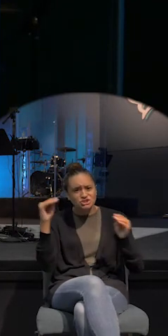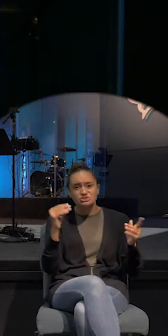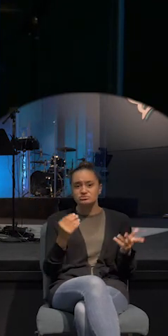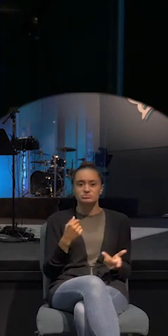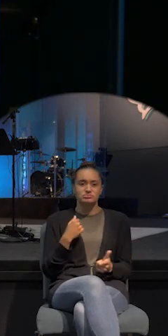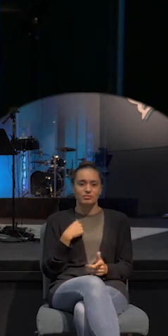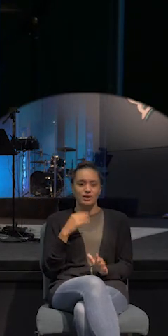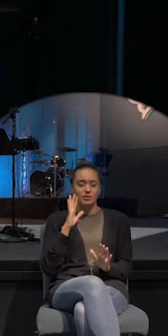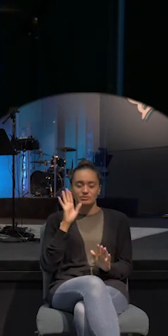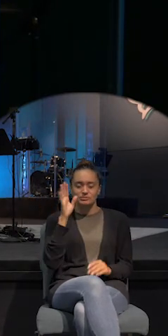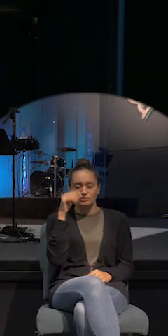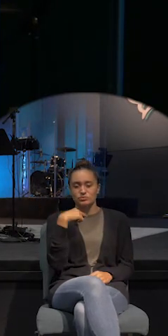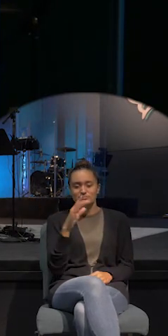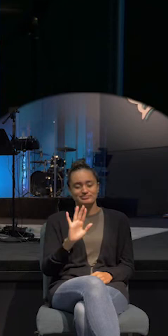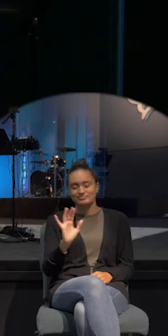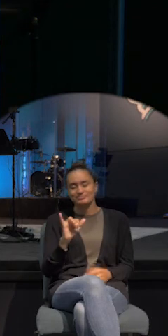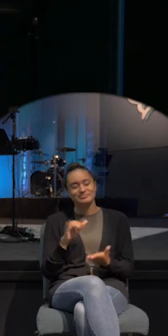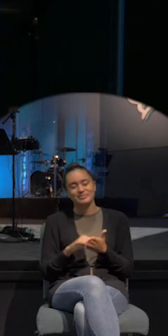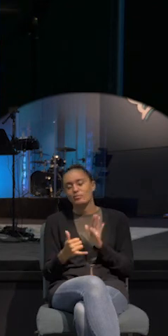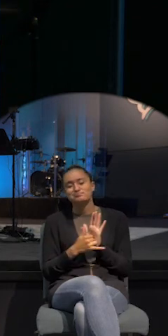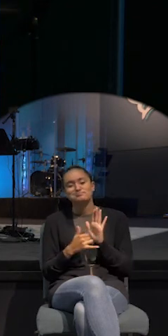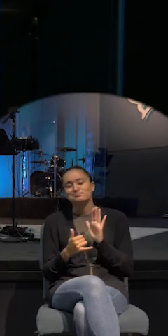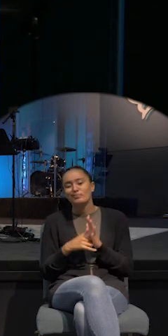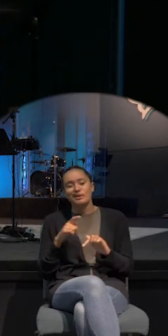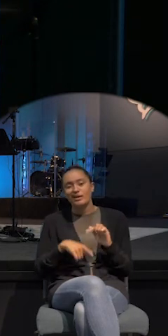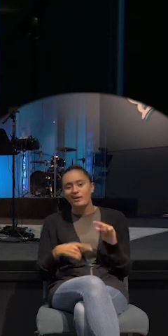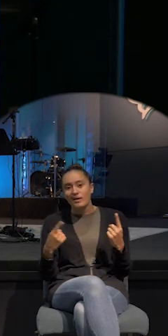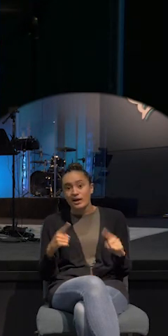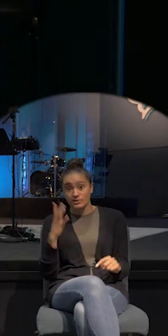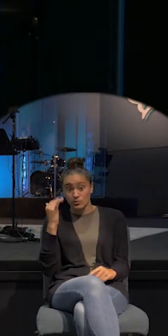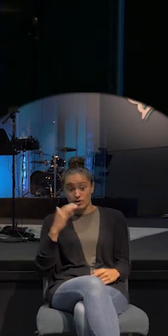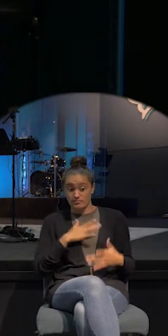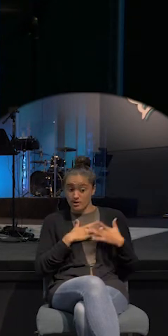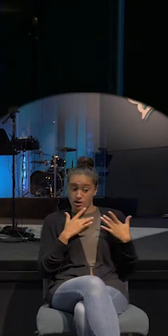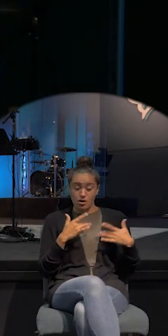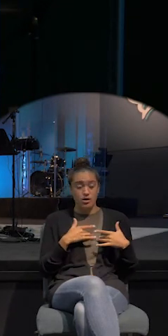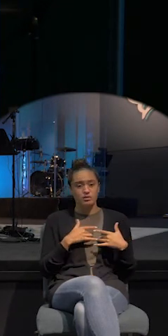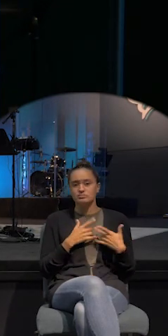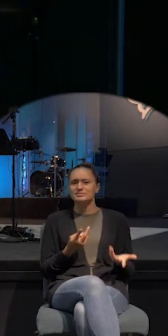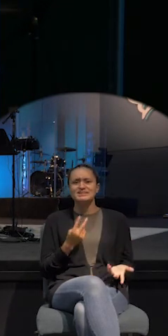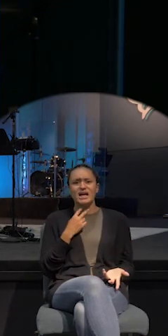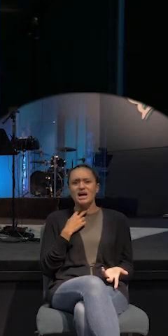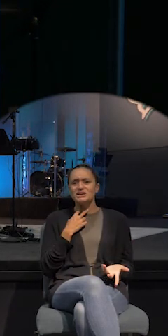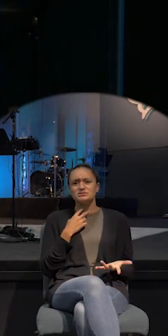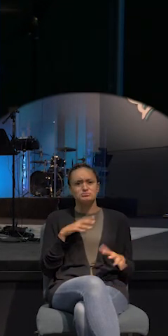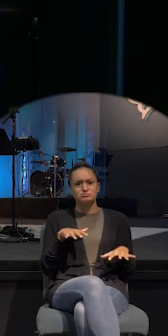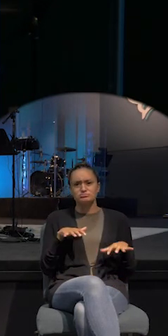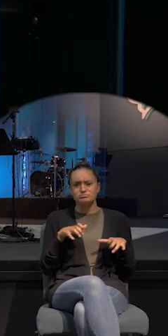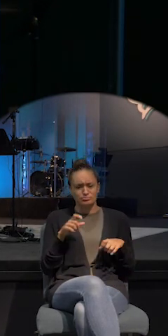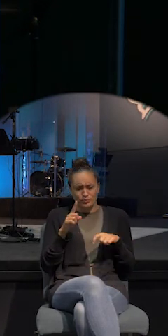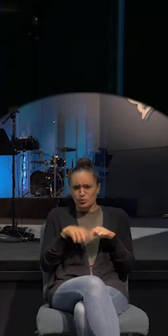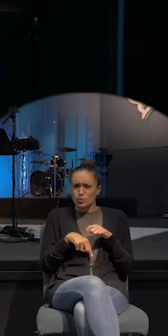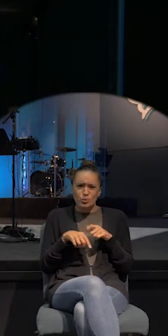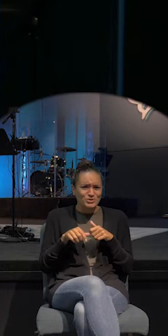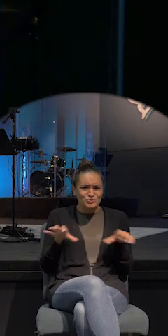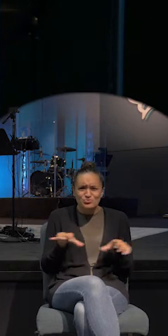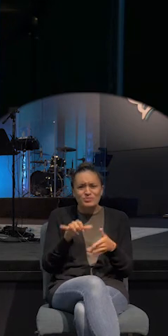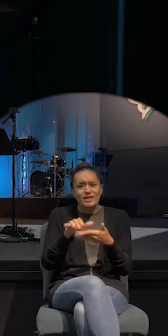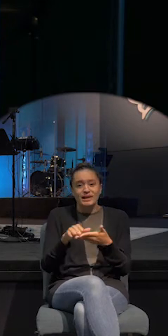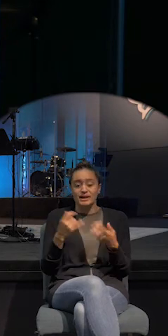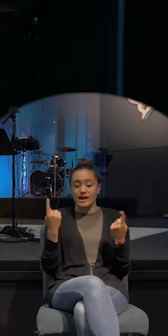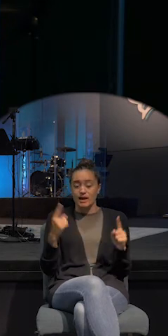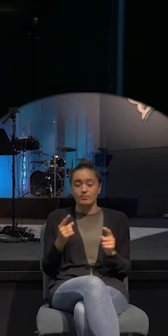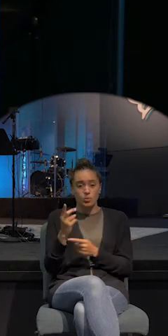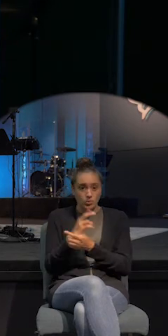I'd have said, that's not going to happen. Because in my own heart, I was crippled. But when the Holy Spirit brought his healing to